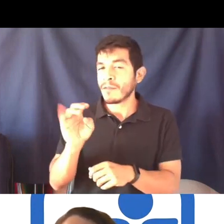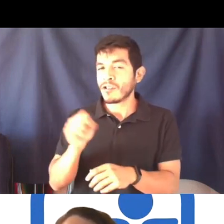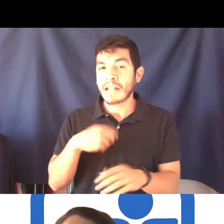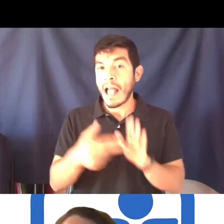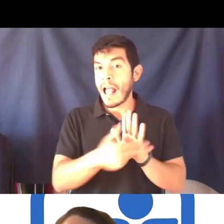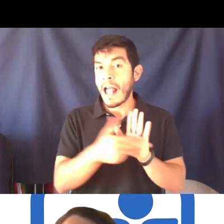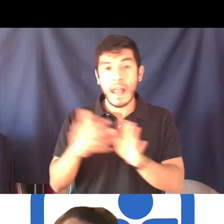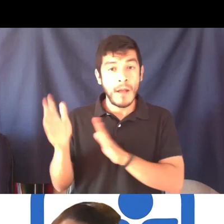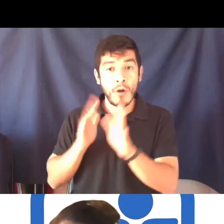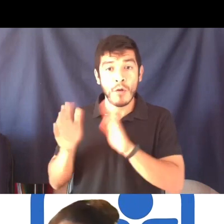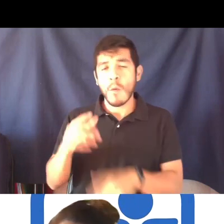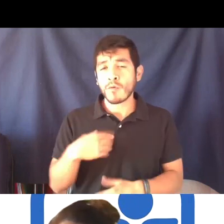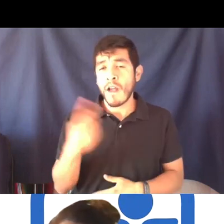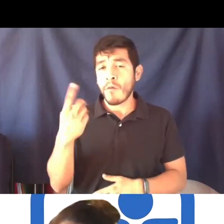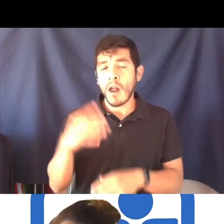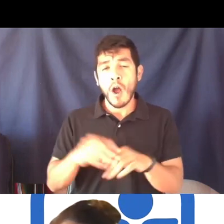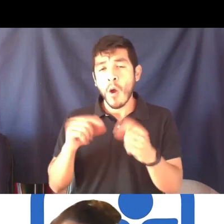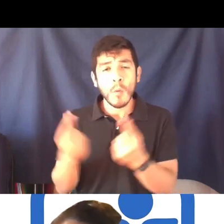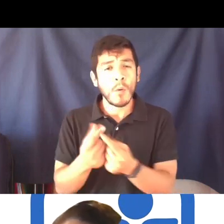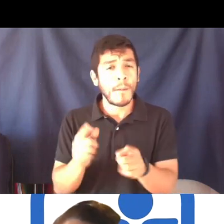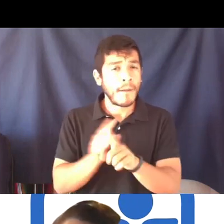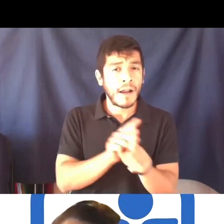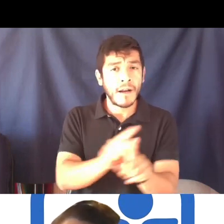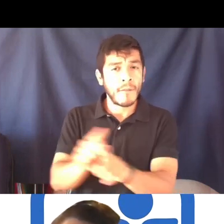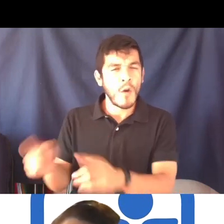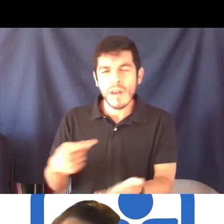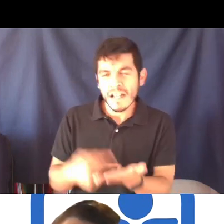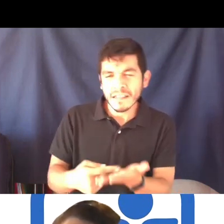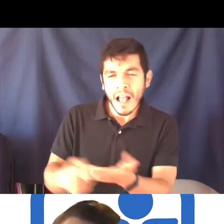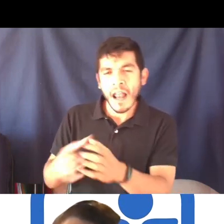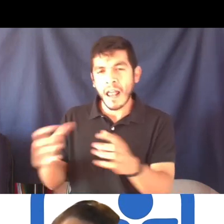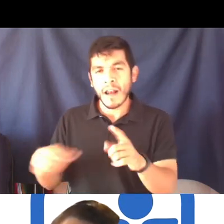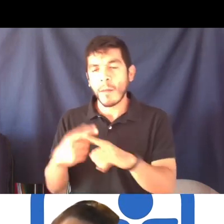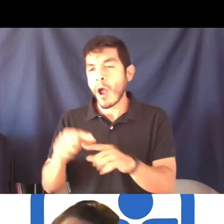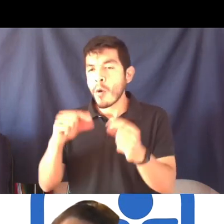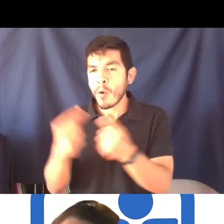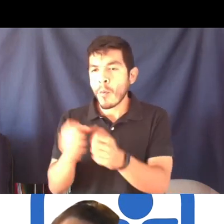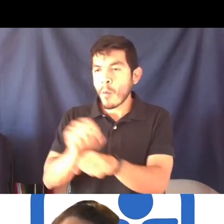on group mentoring. We talk a lot in there about group cohesion and the things